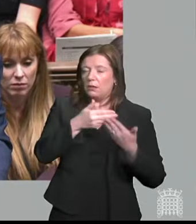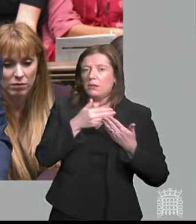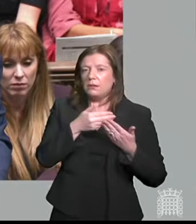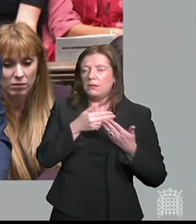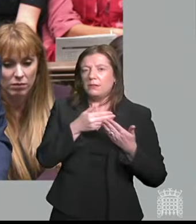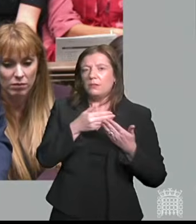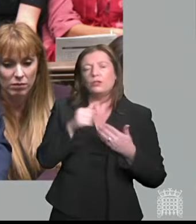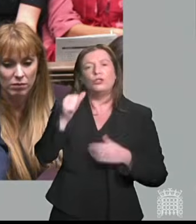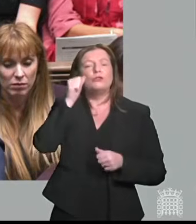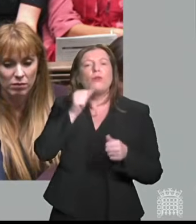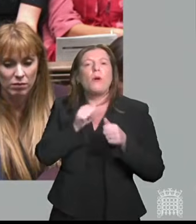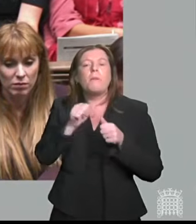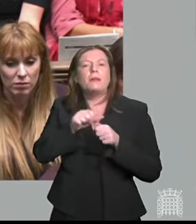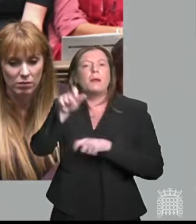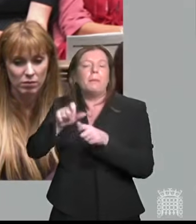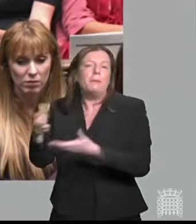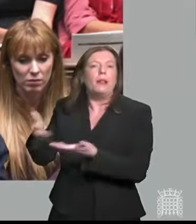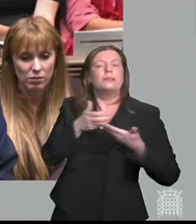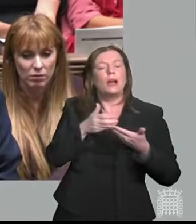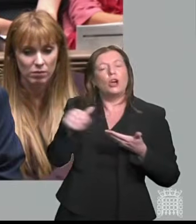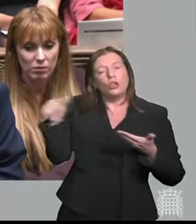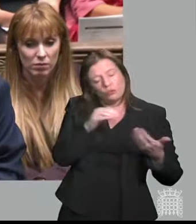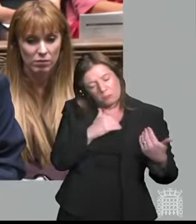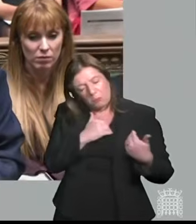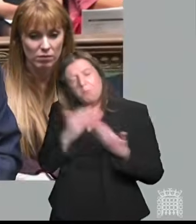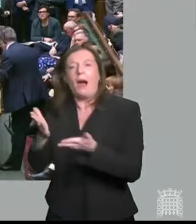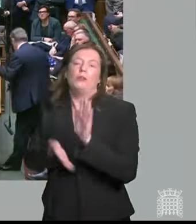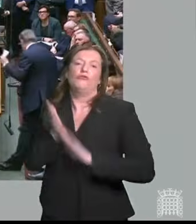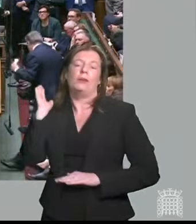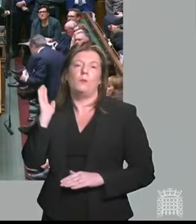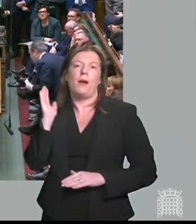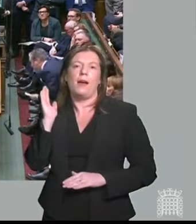these hostages, and they should release them immediately.